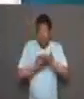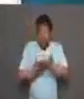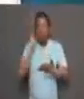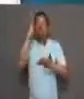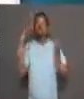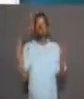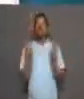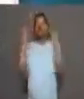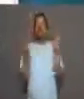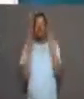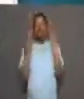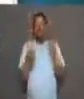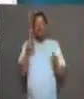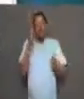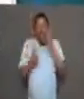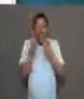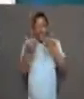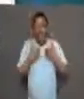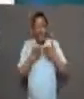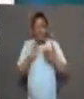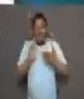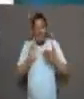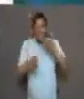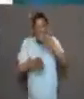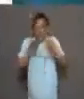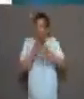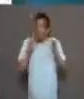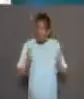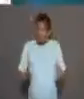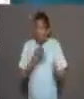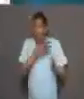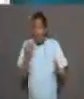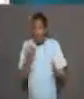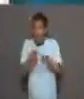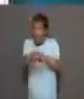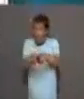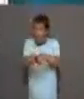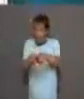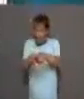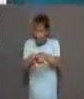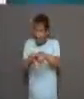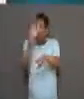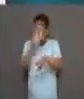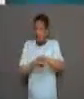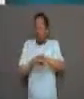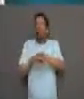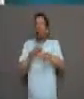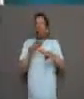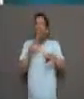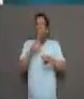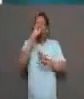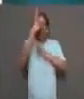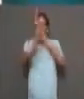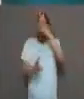use, which have been standardized and agreed upon by the